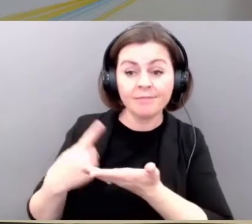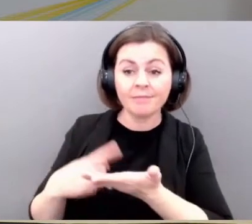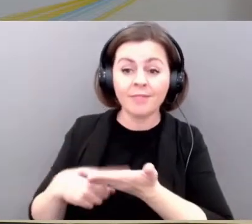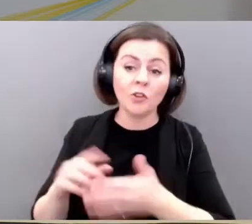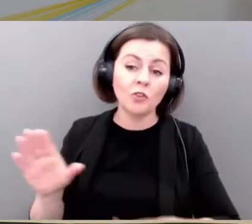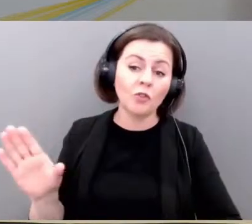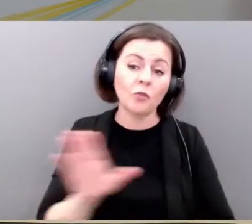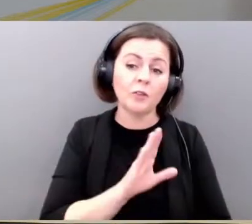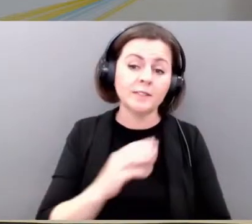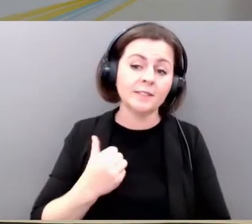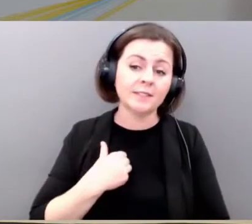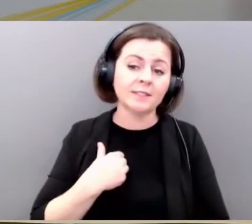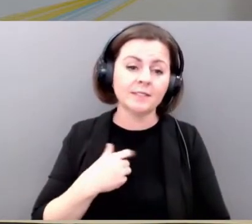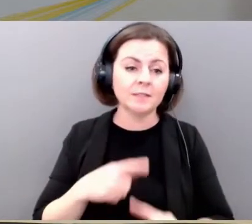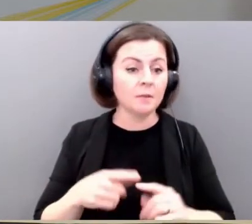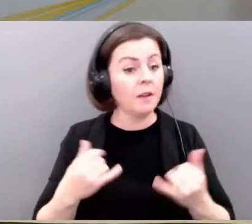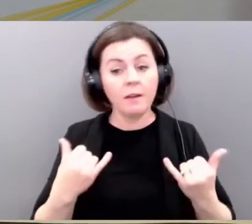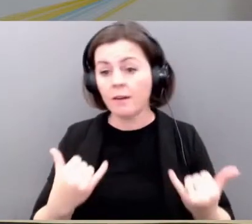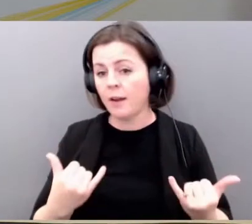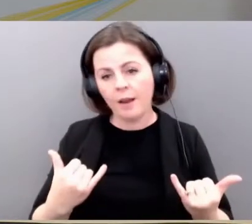But at this point, that is